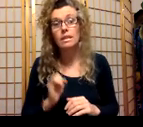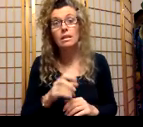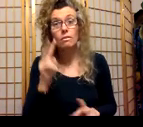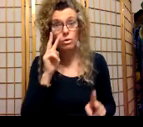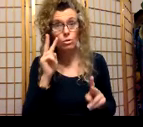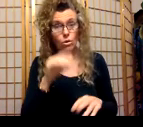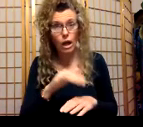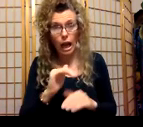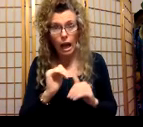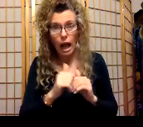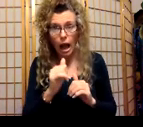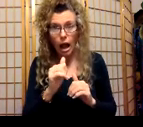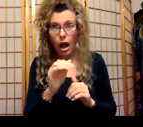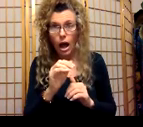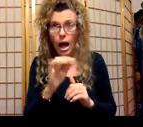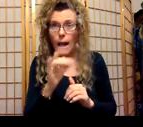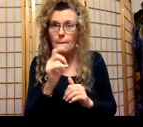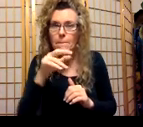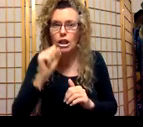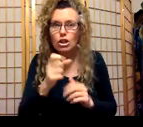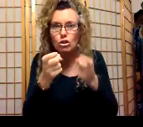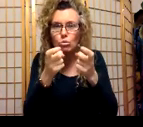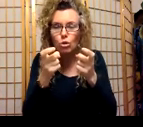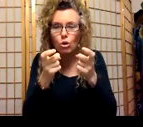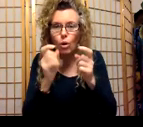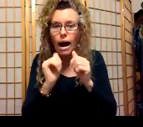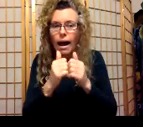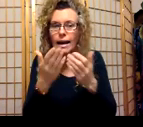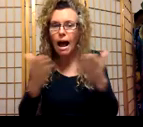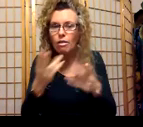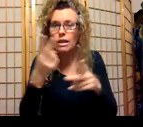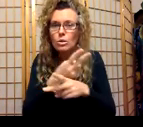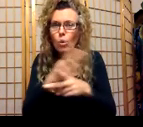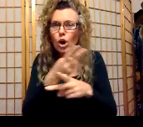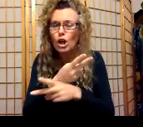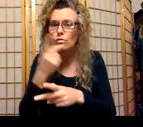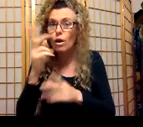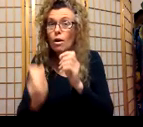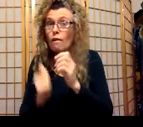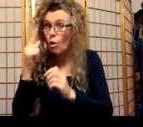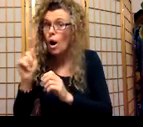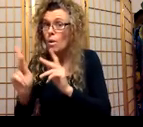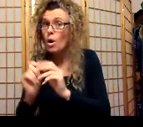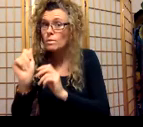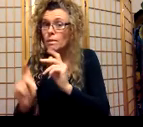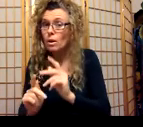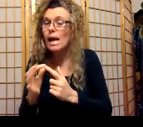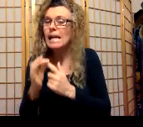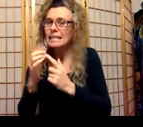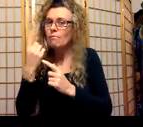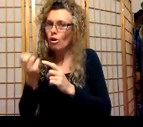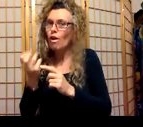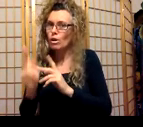If you look at how ministers rule the country and how things only worsen for most of us, except for a few. And